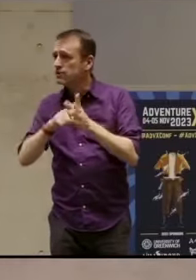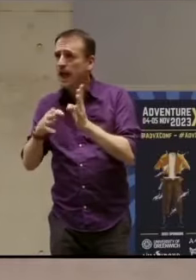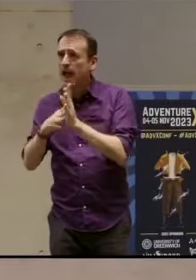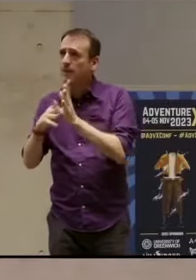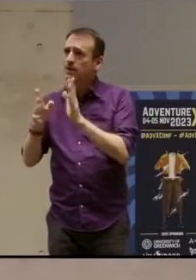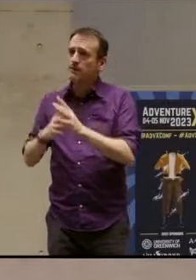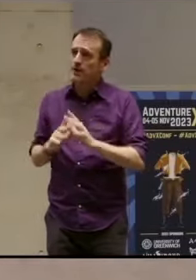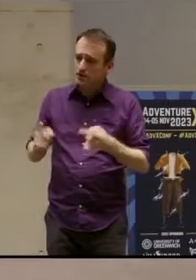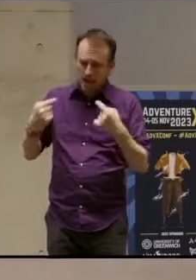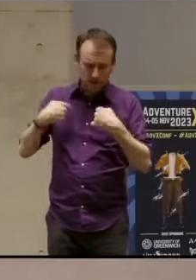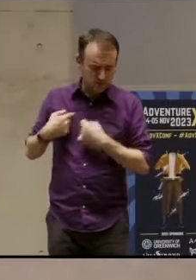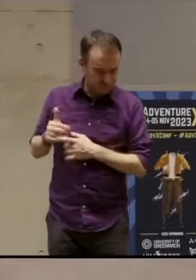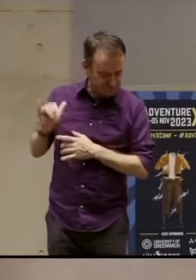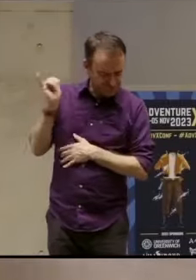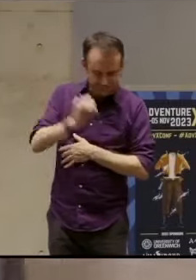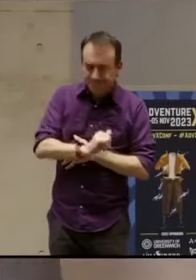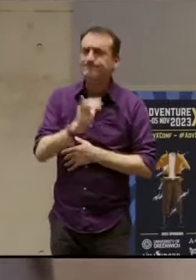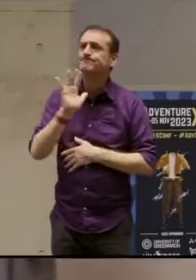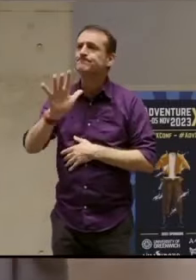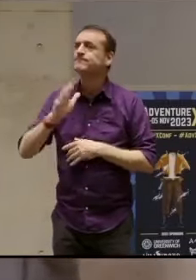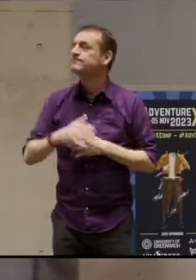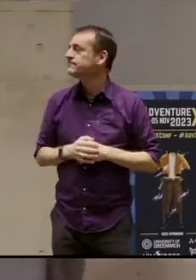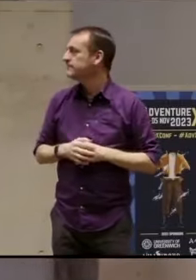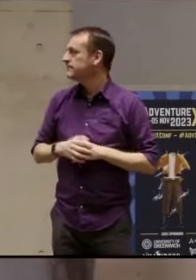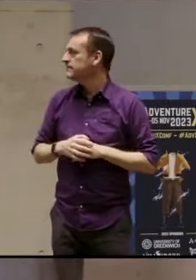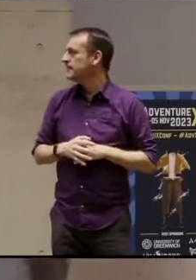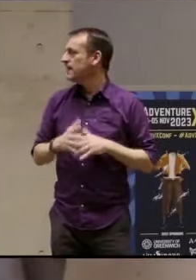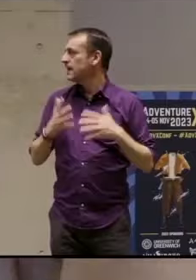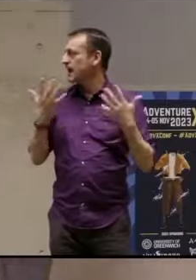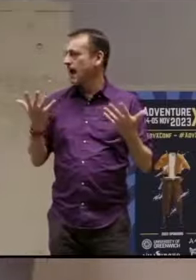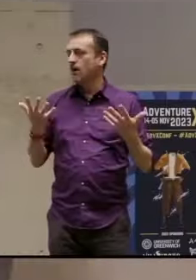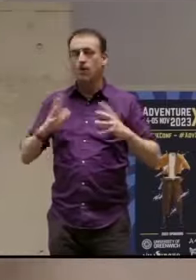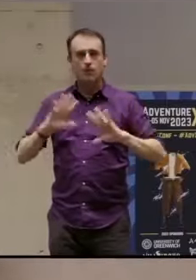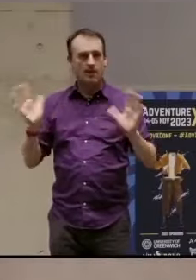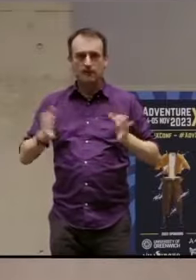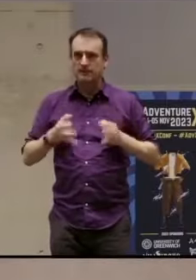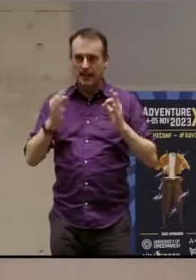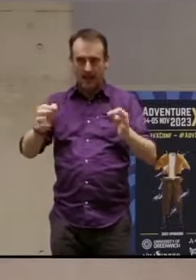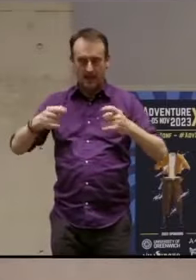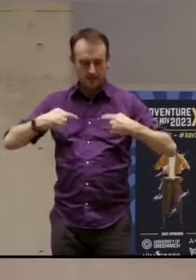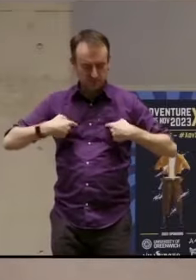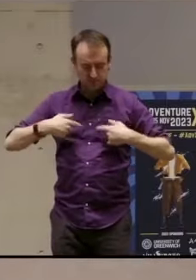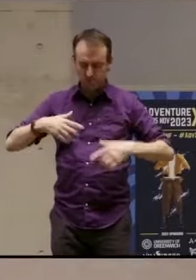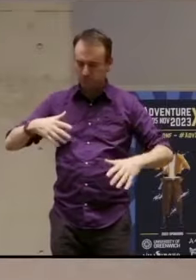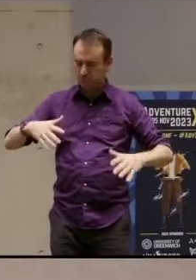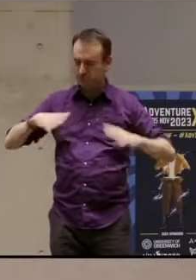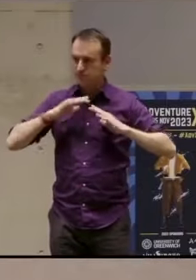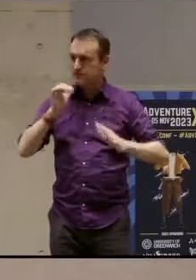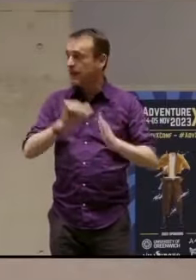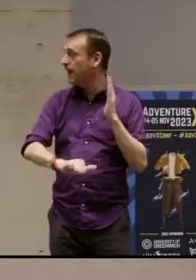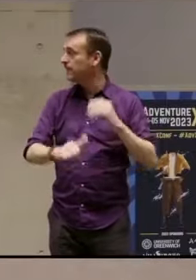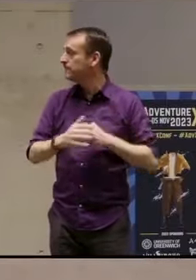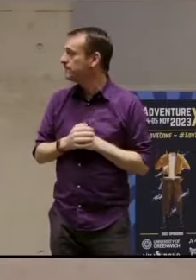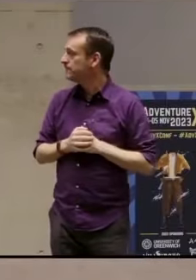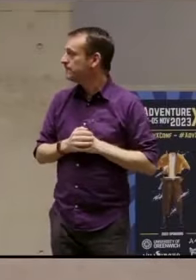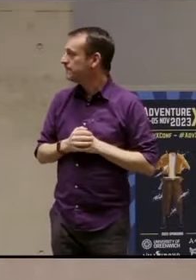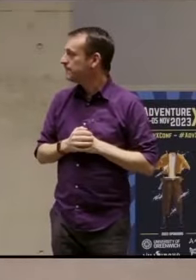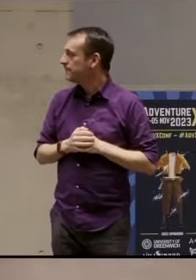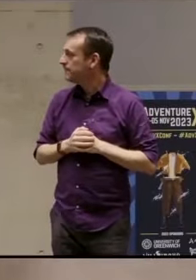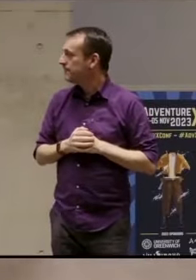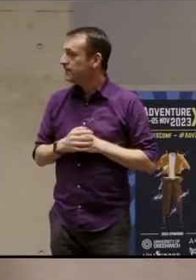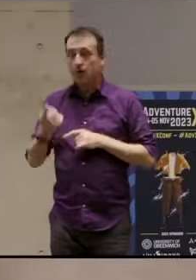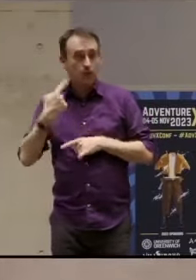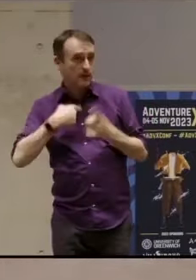as two people. And without further ado, let's begin. Yeah, let's first, I guess, introduce